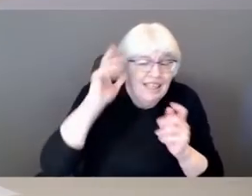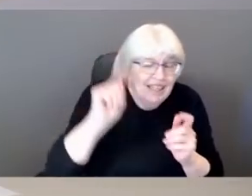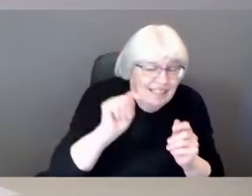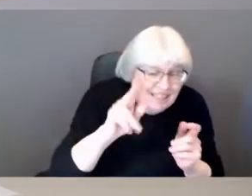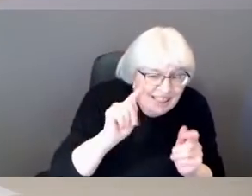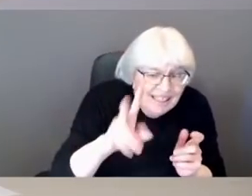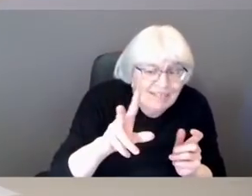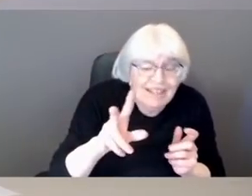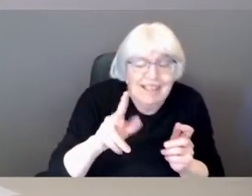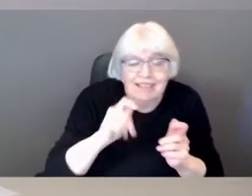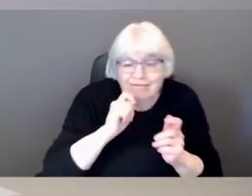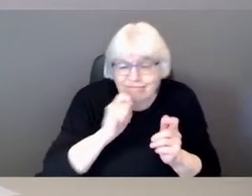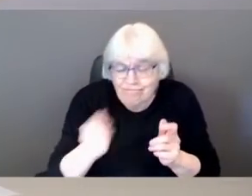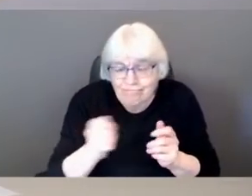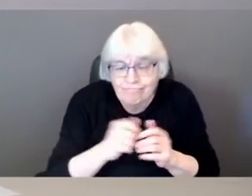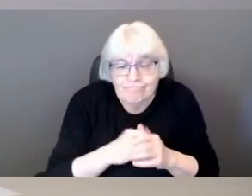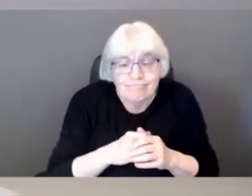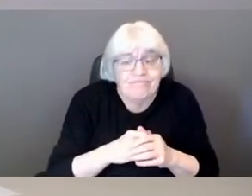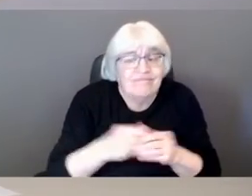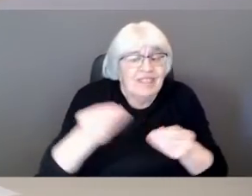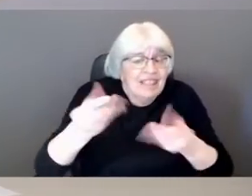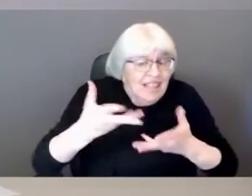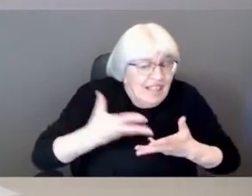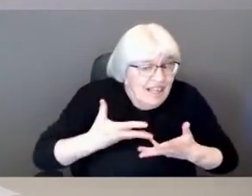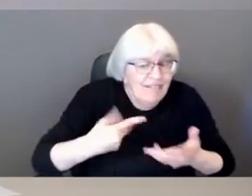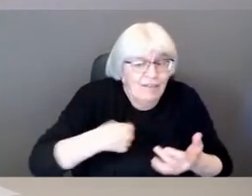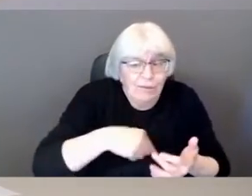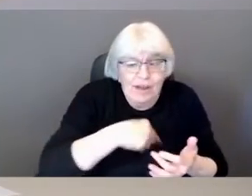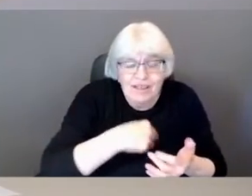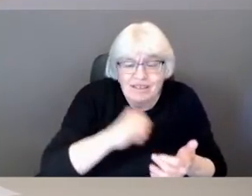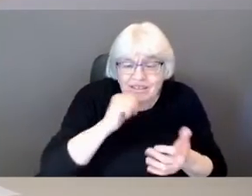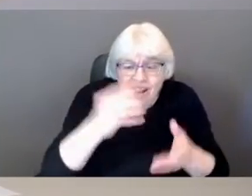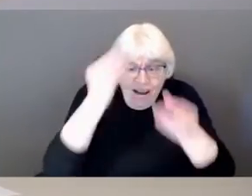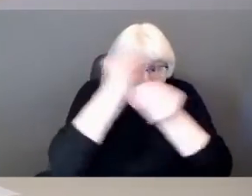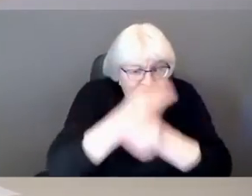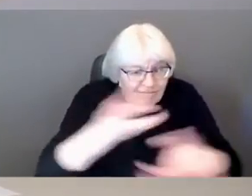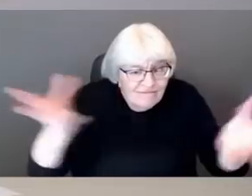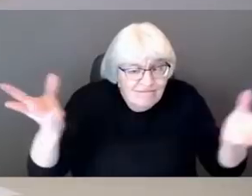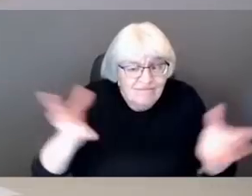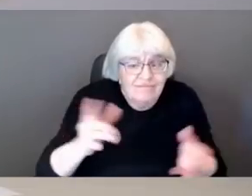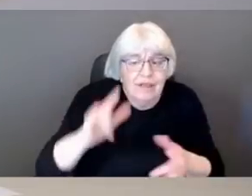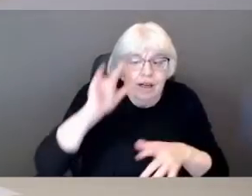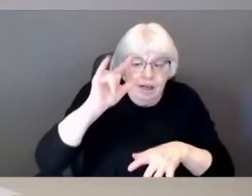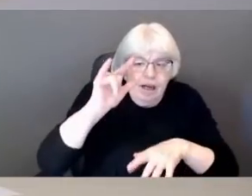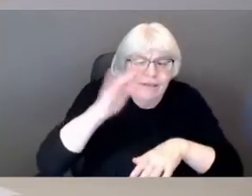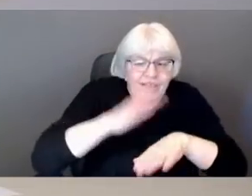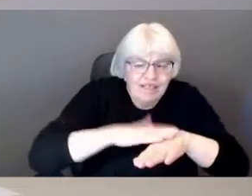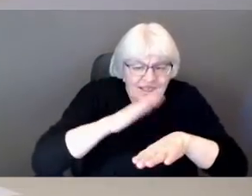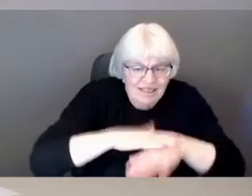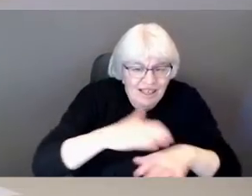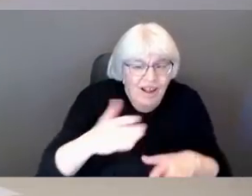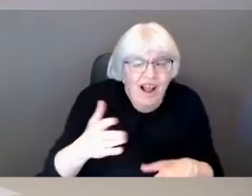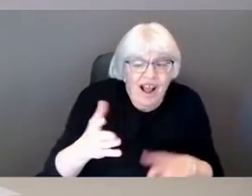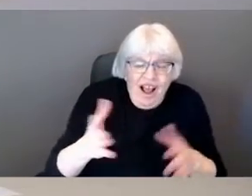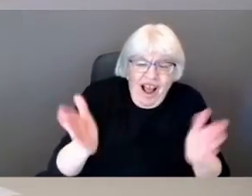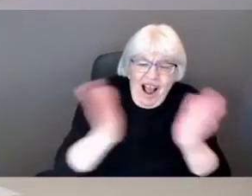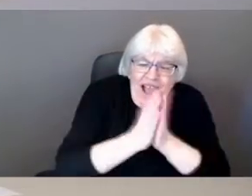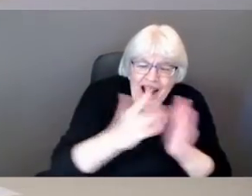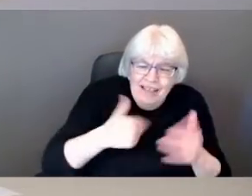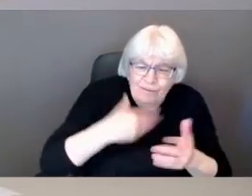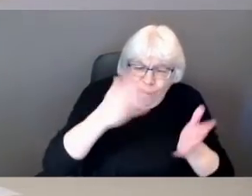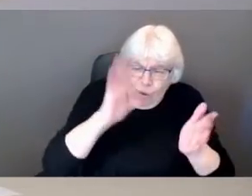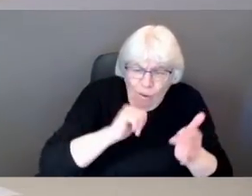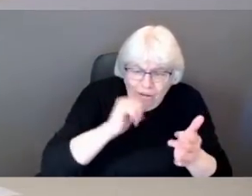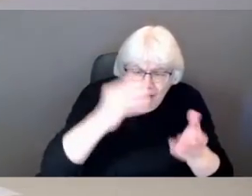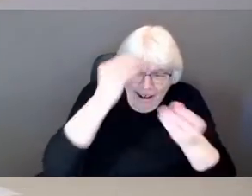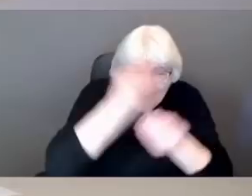if we aren't doing public notifications, I think you're also asking why we're not. So we're trying to